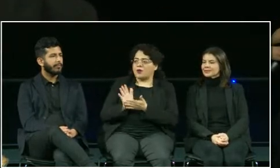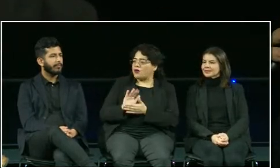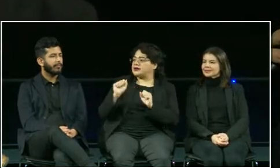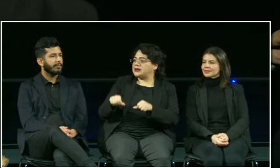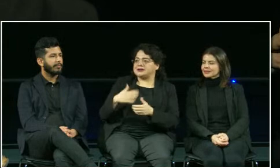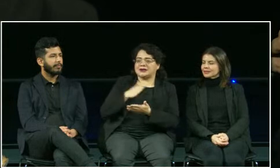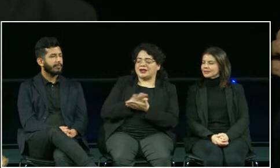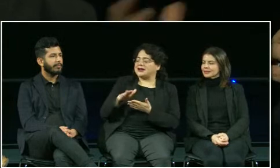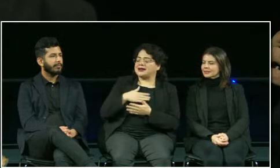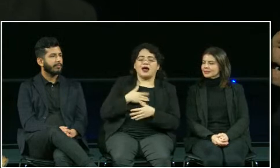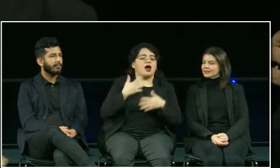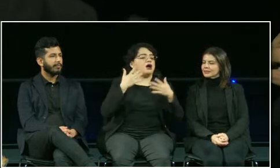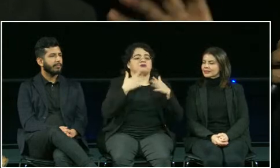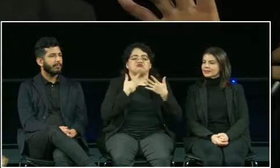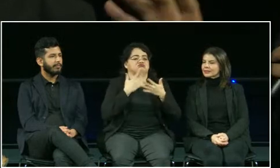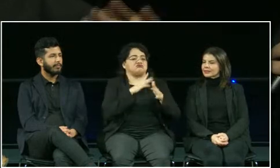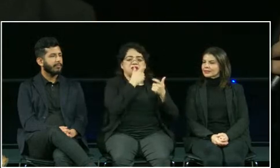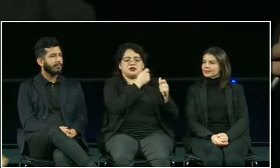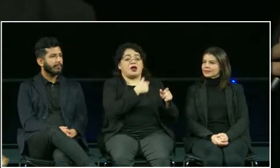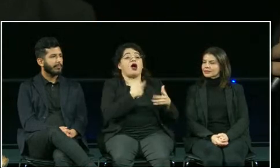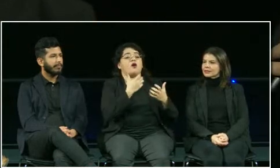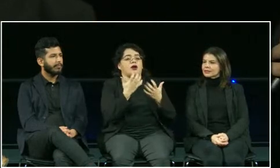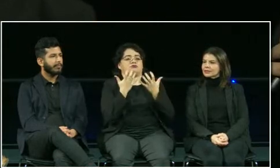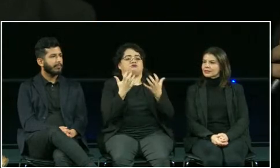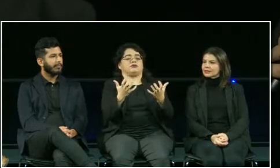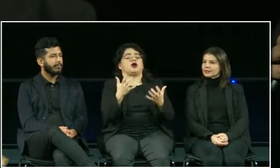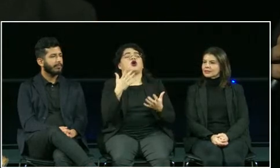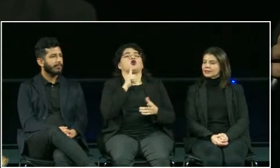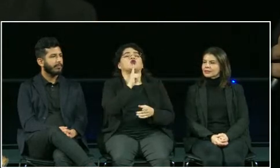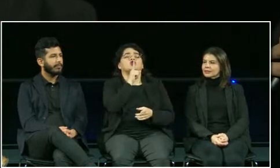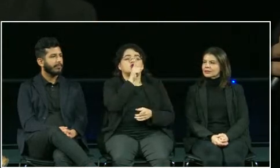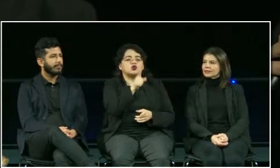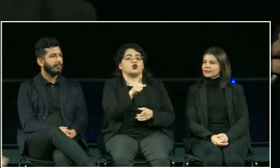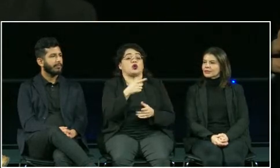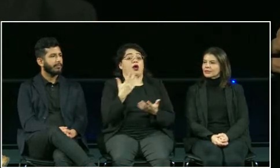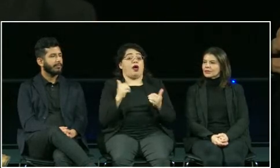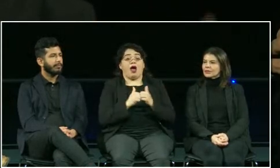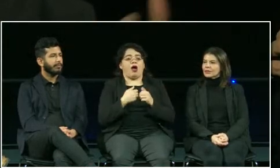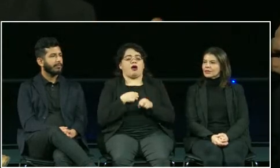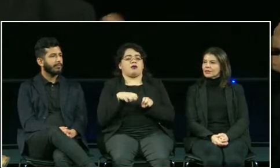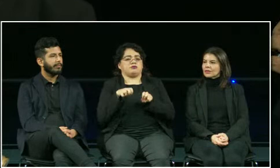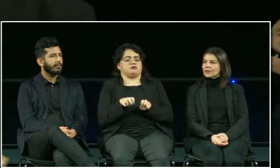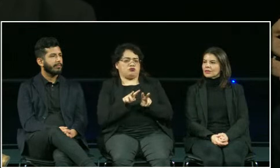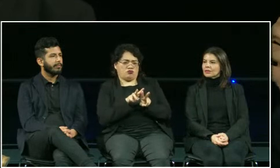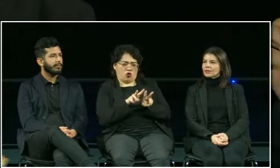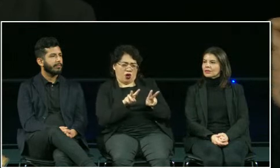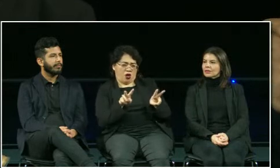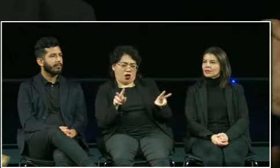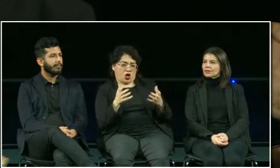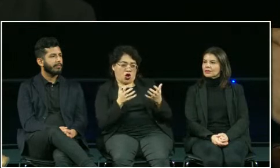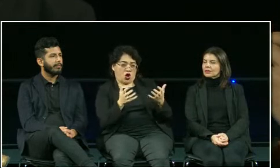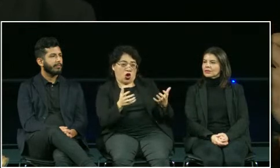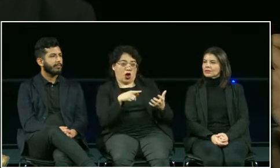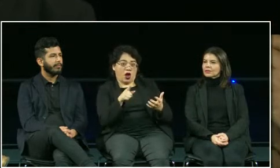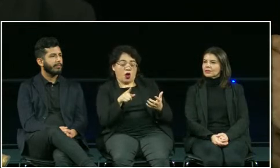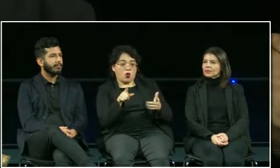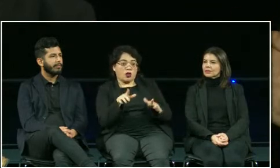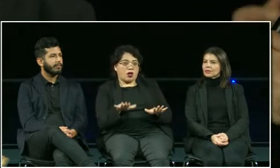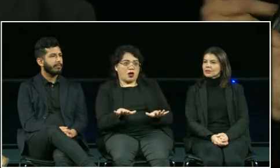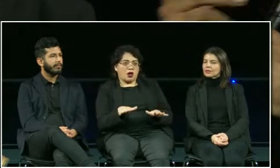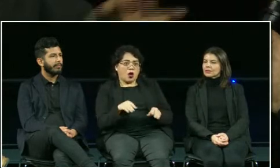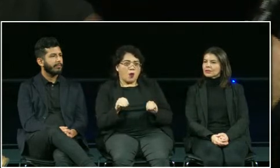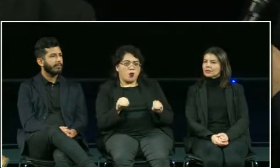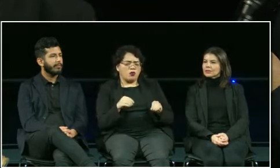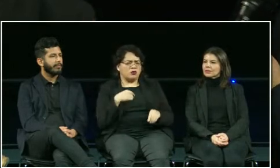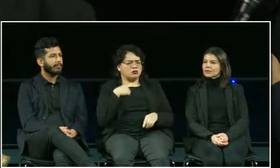hear the truth. And the truth you see on their gesture. As soon as they were moving or they were